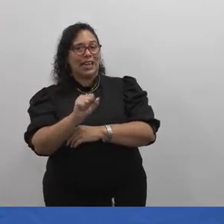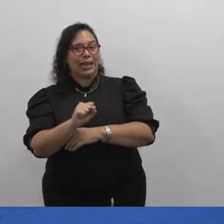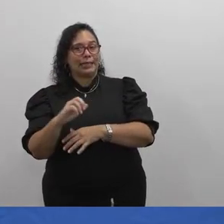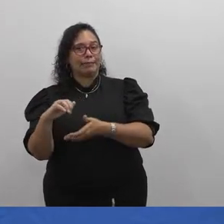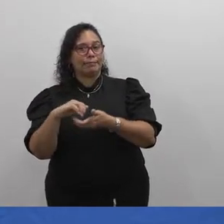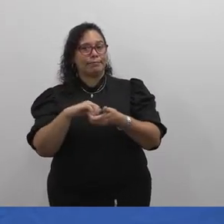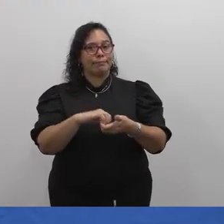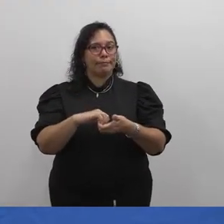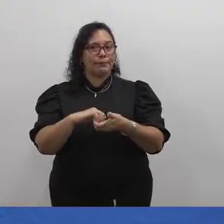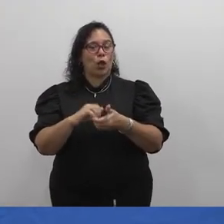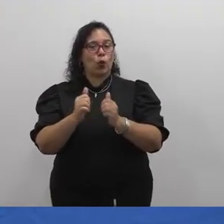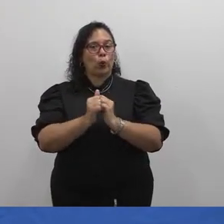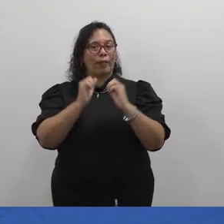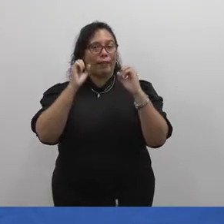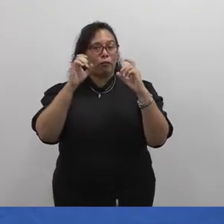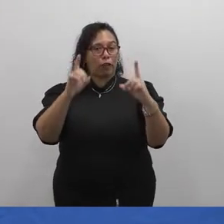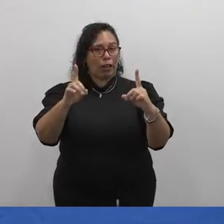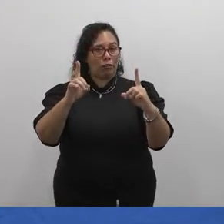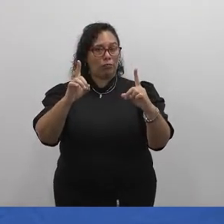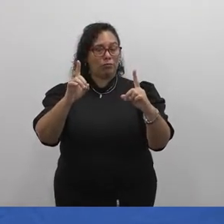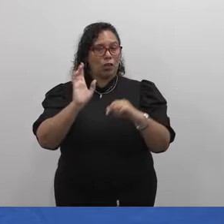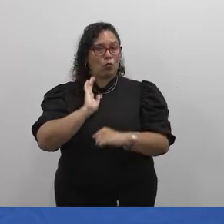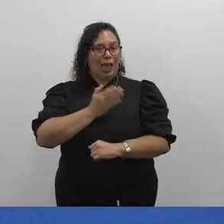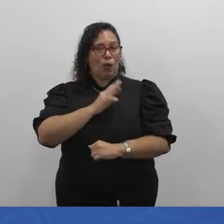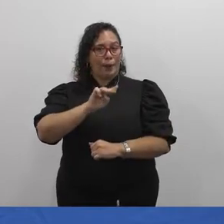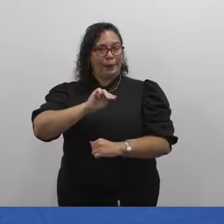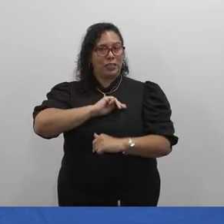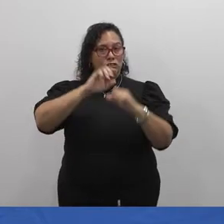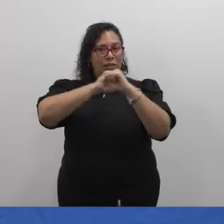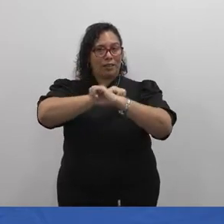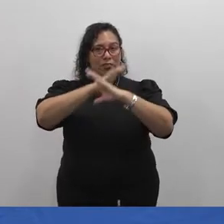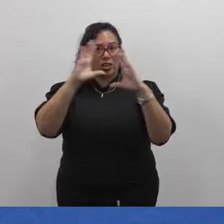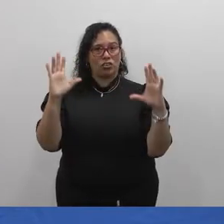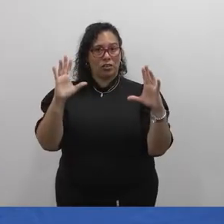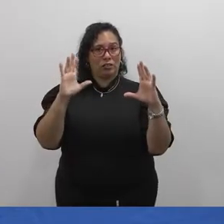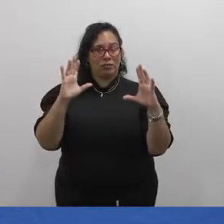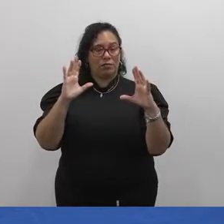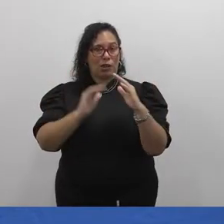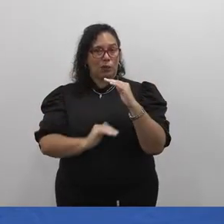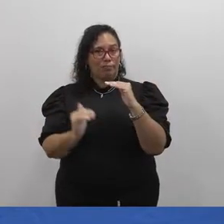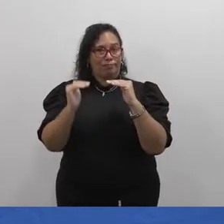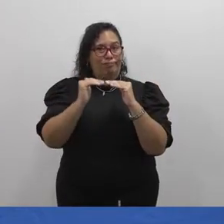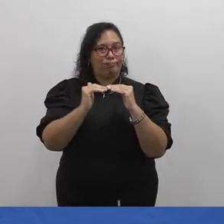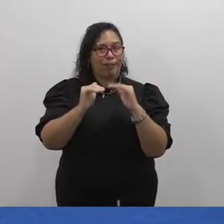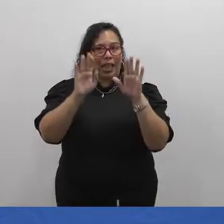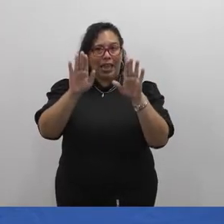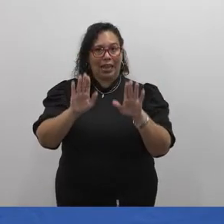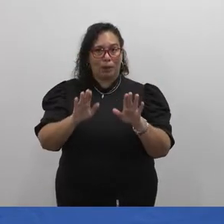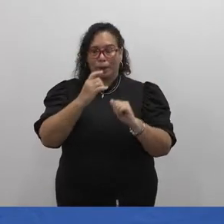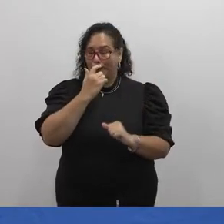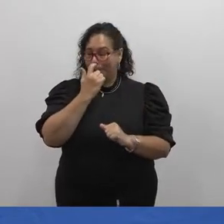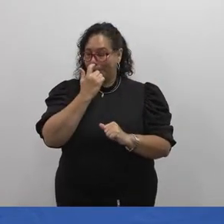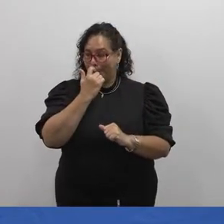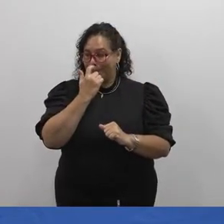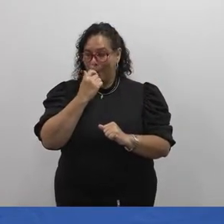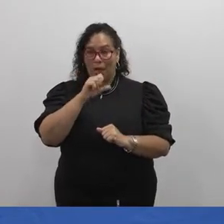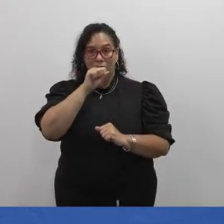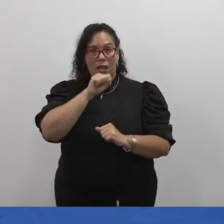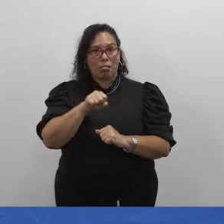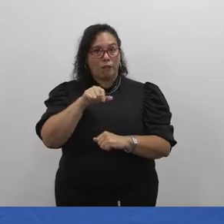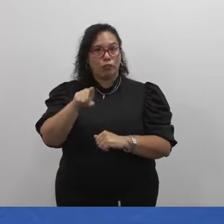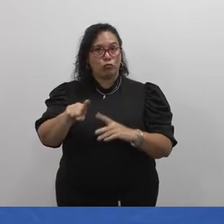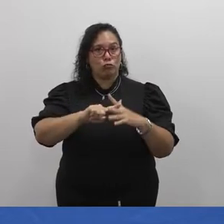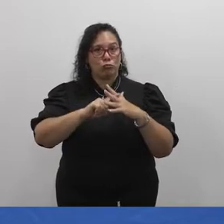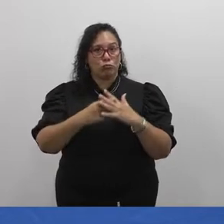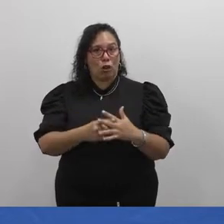our educational mission and vision, particularly around excellence and equity. And I love that you started off with